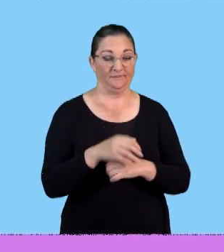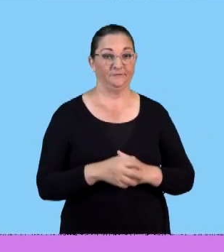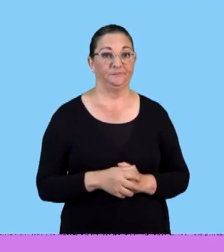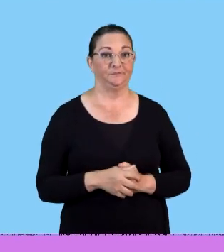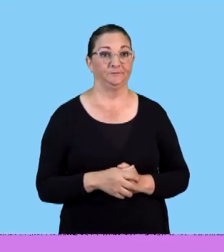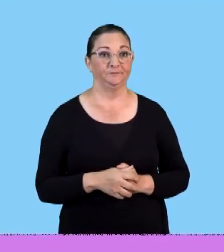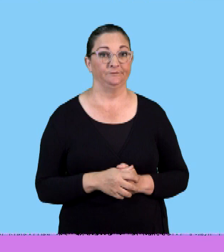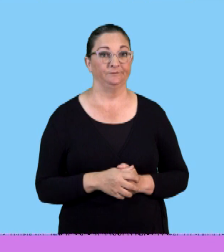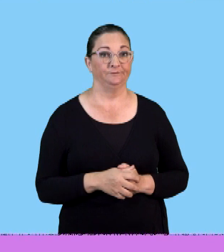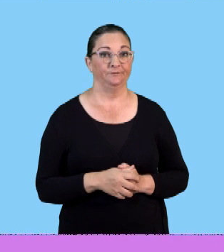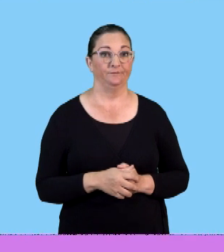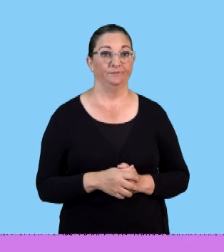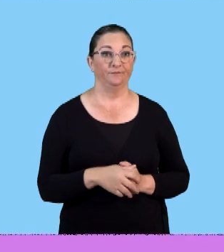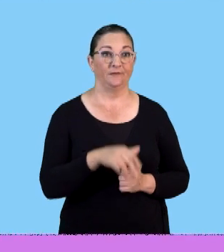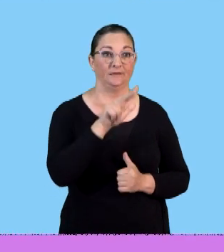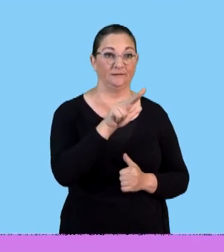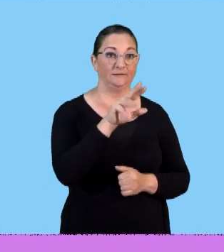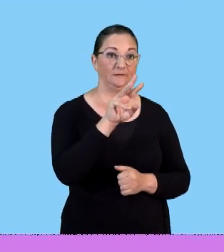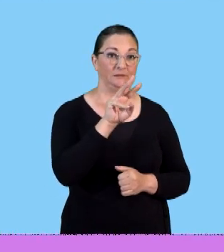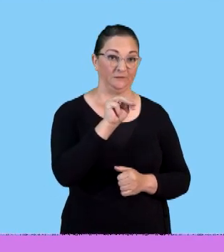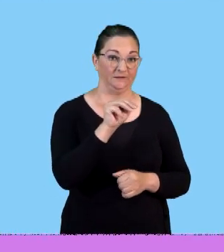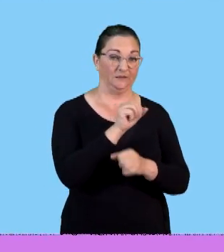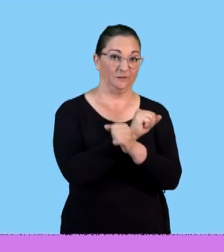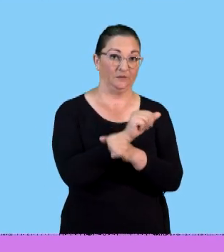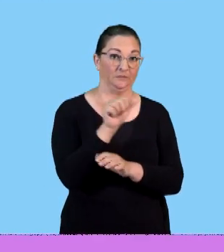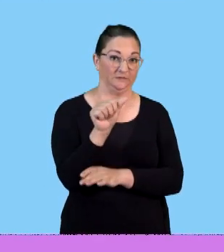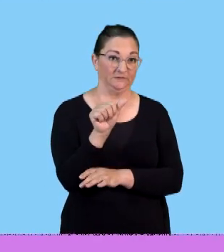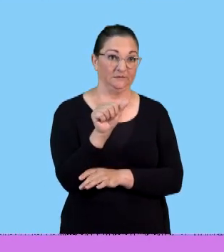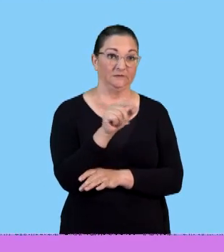6 meters, right? So I know 8 multiplied by 6,